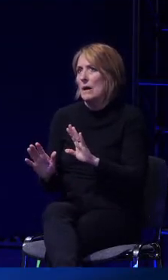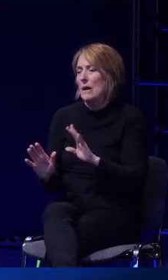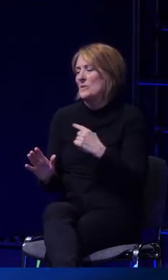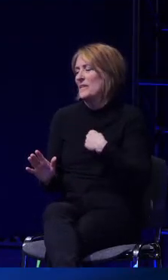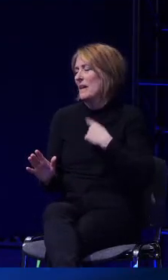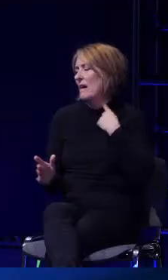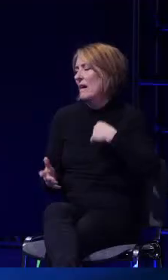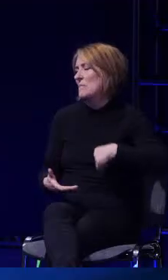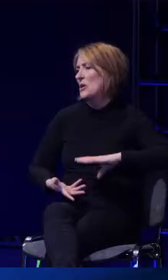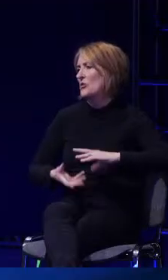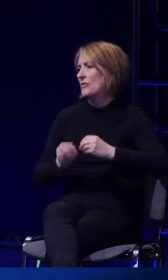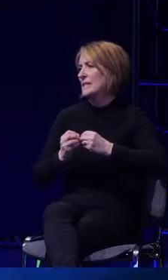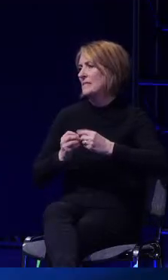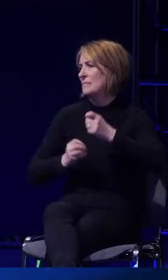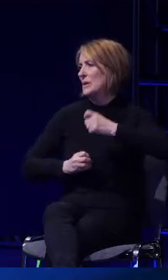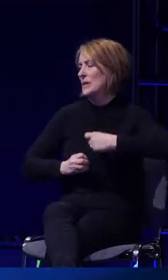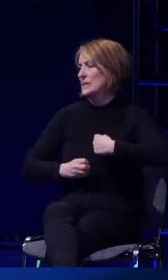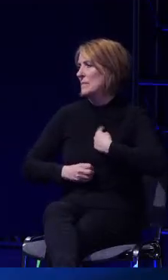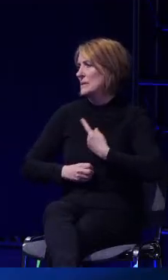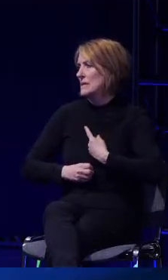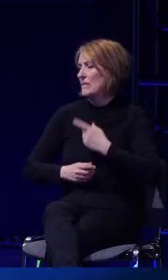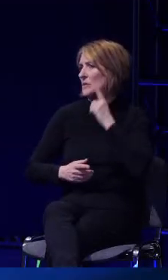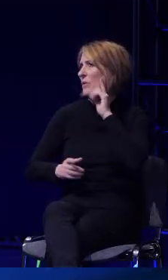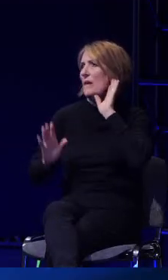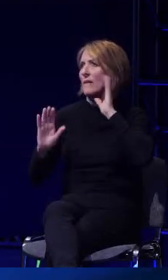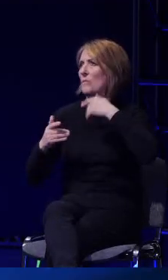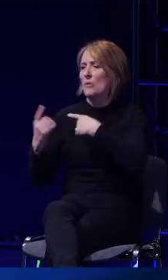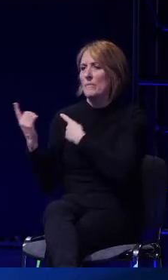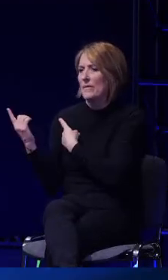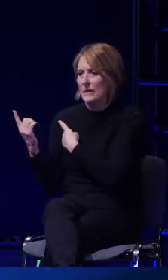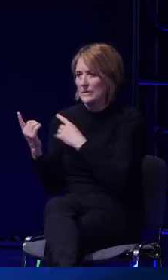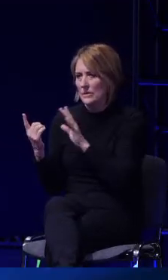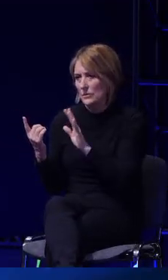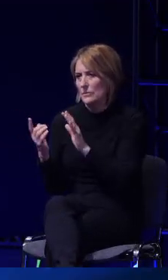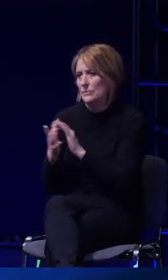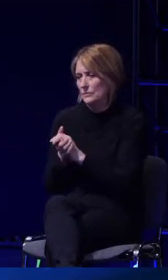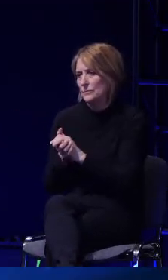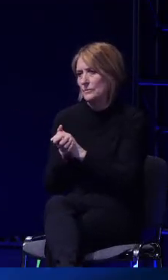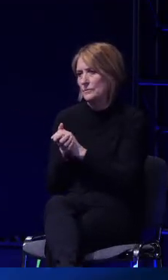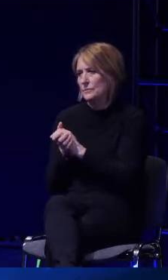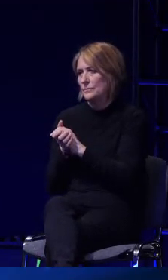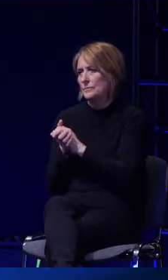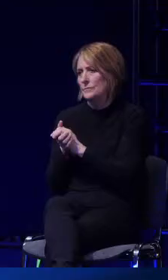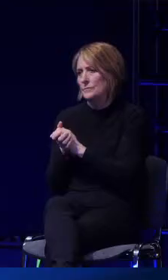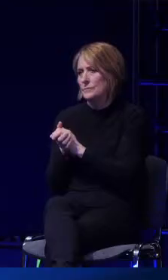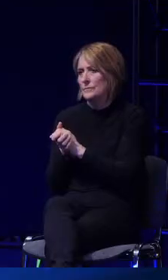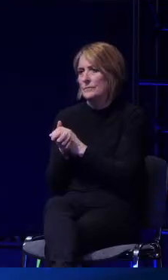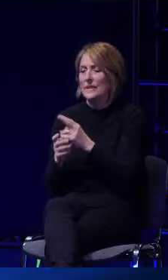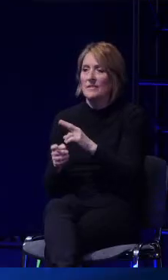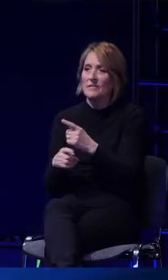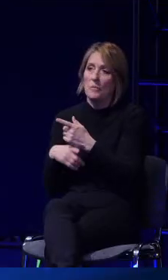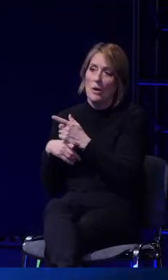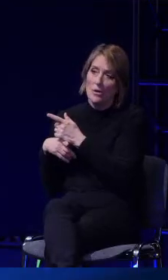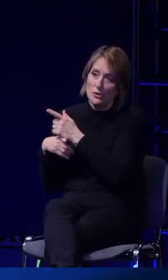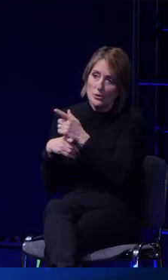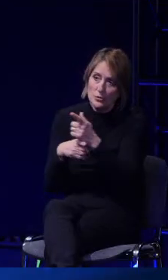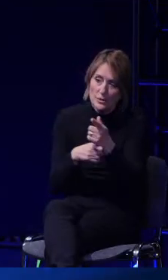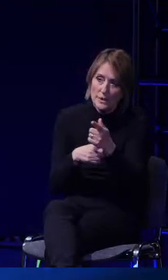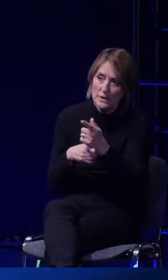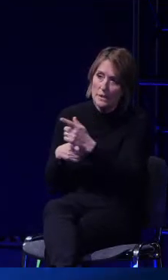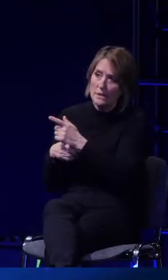creative person, and I don't I think in the same way that when we're all lucky enough to be shooting more on